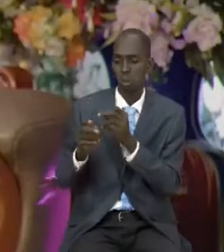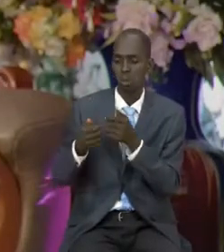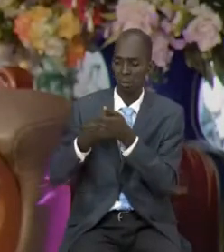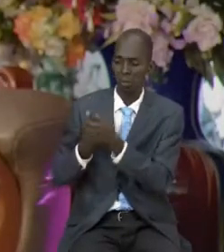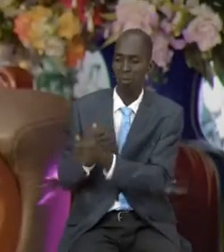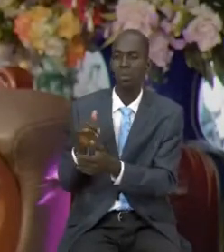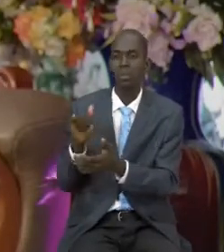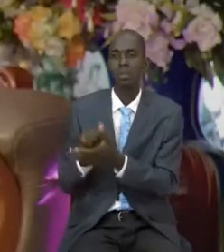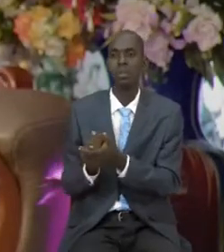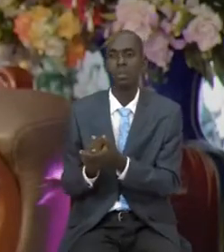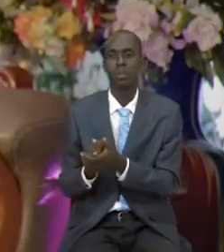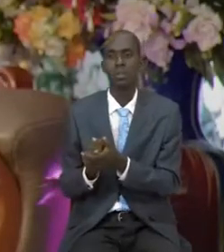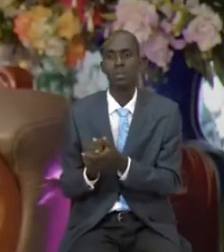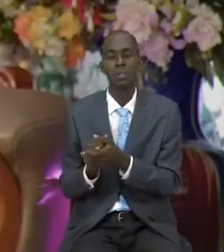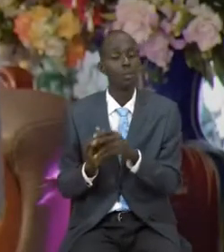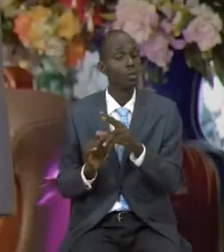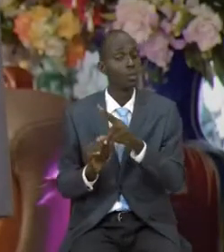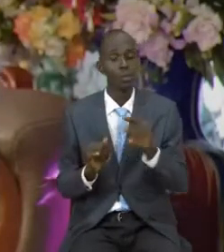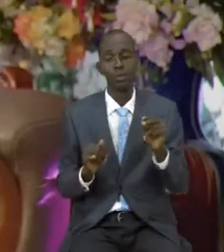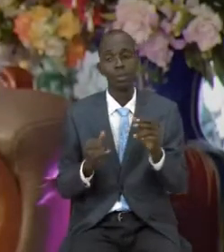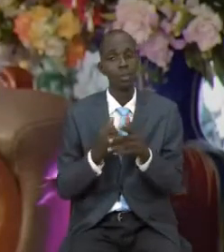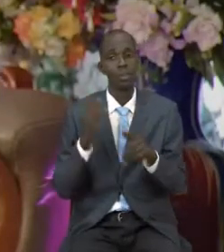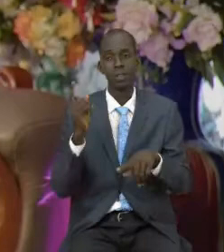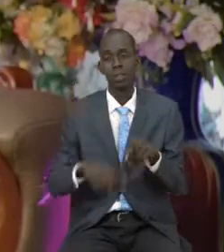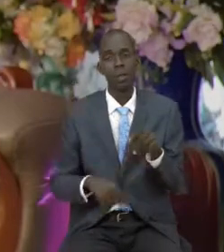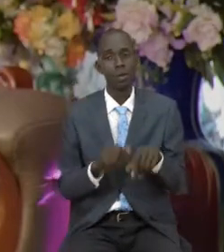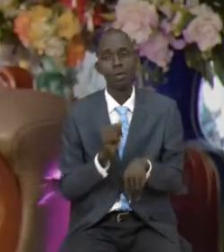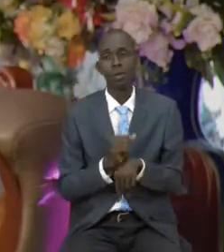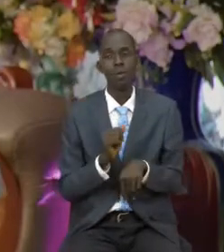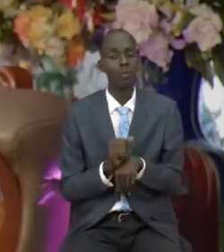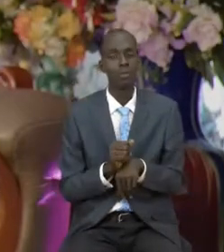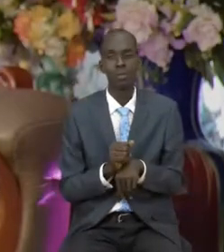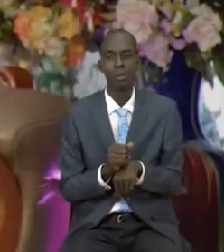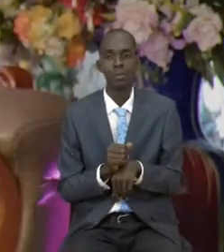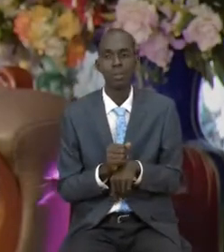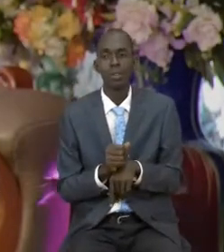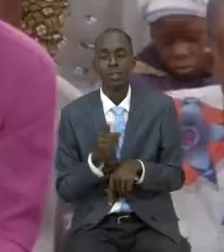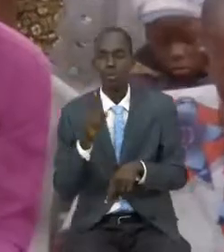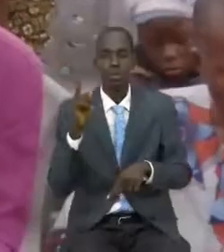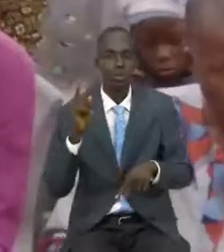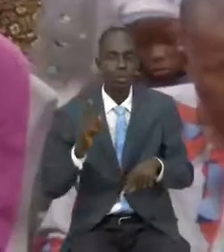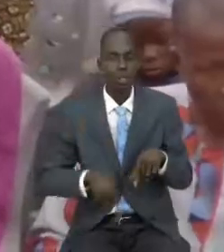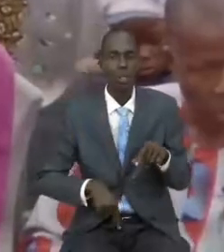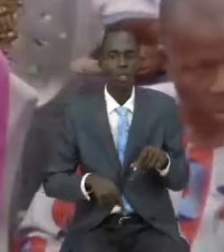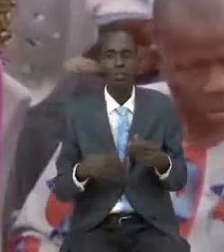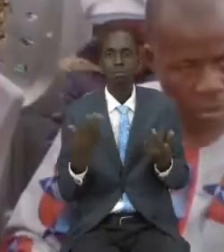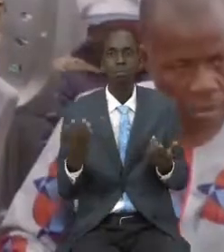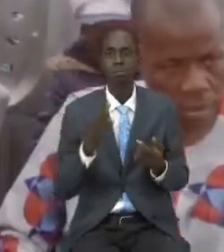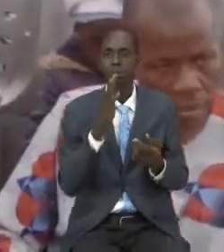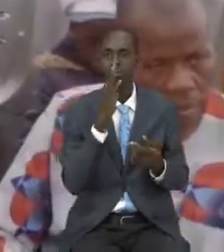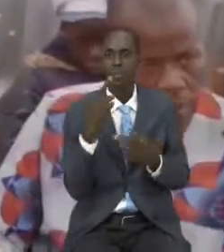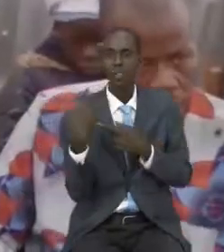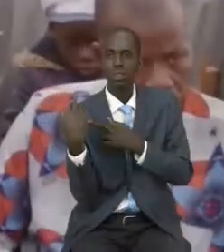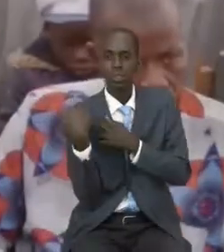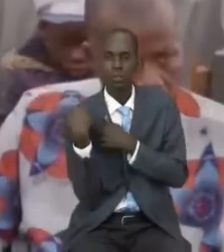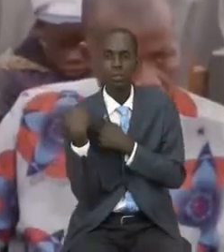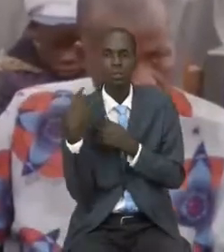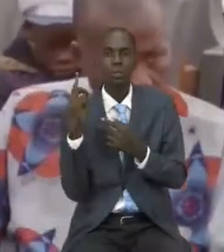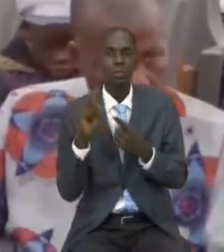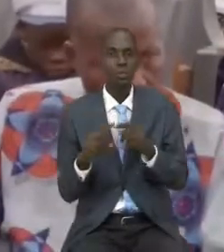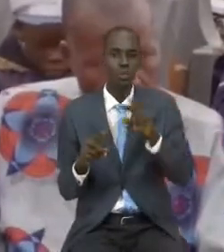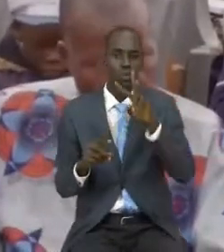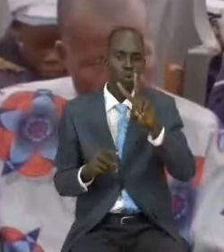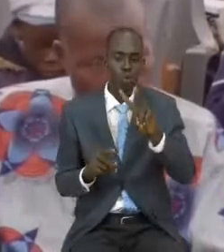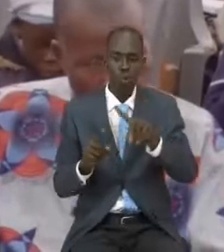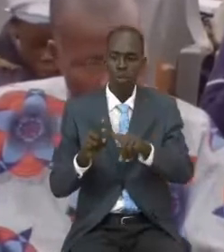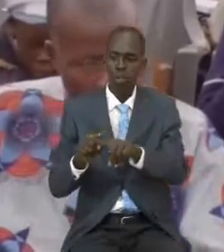that. No way. You can't do that. You cannot be responsible to two different